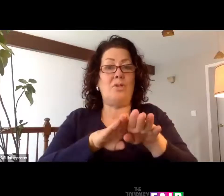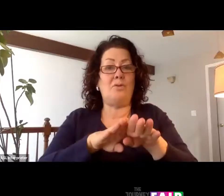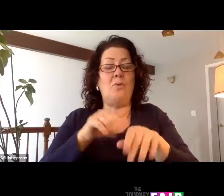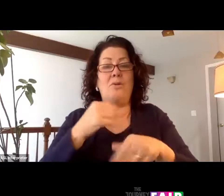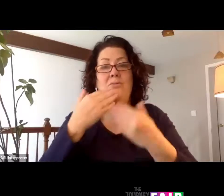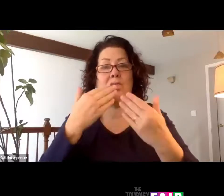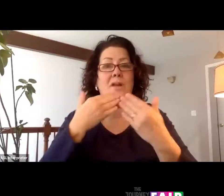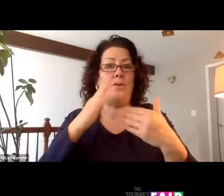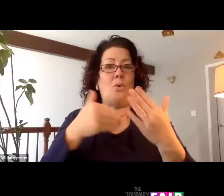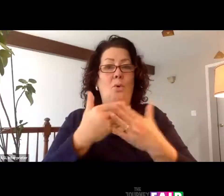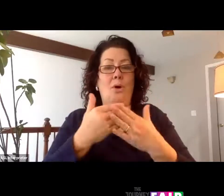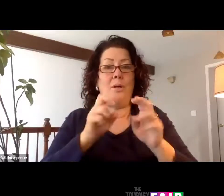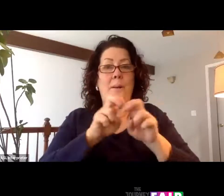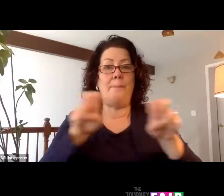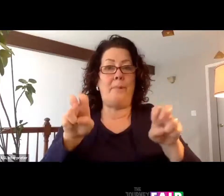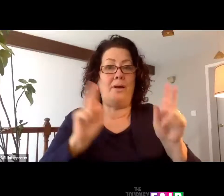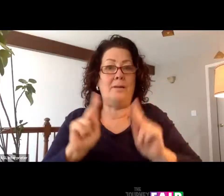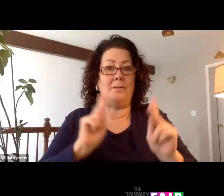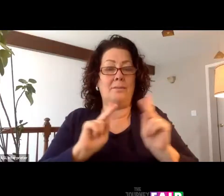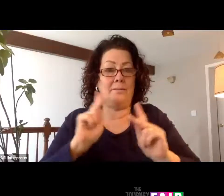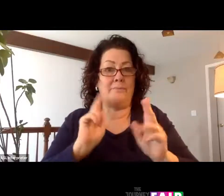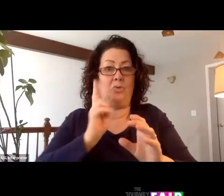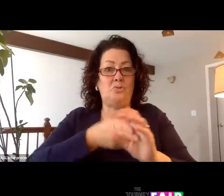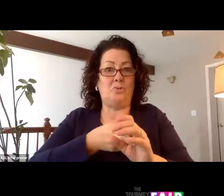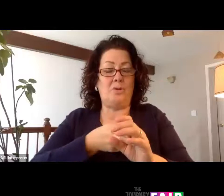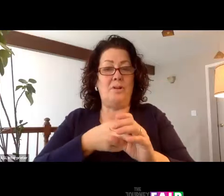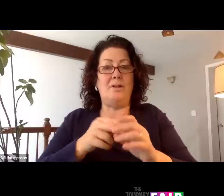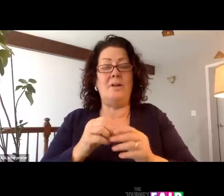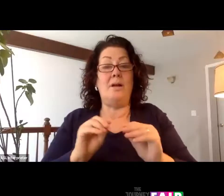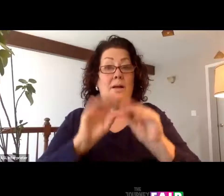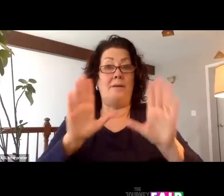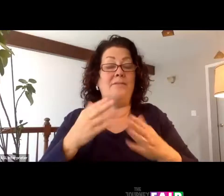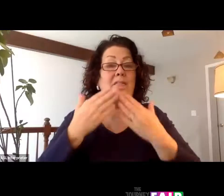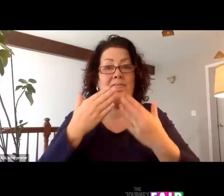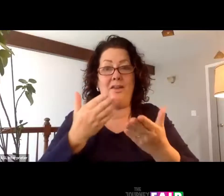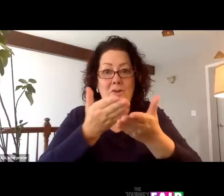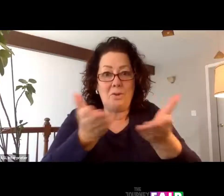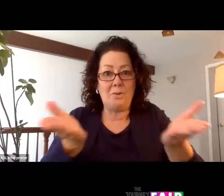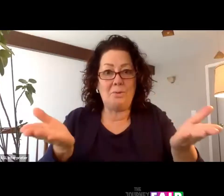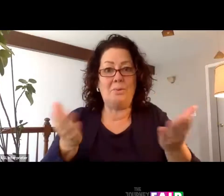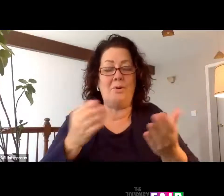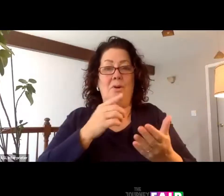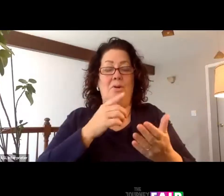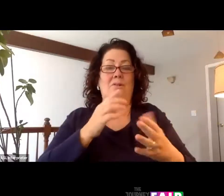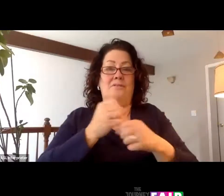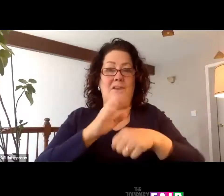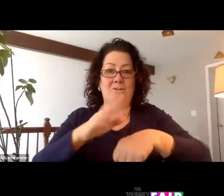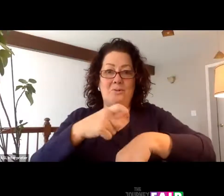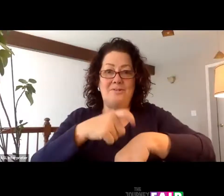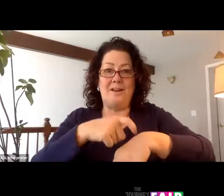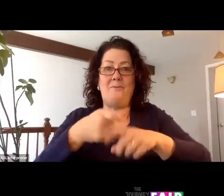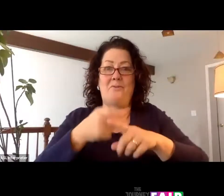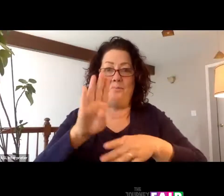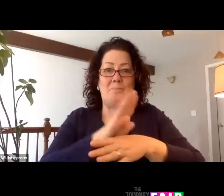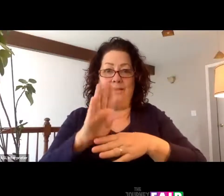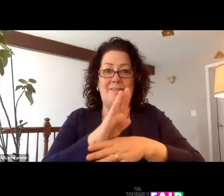all of our panelists for being with us here today. And obviously thank all of you who have taken time out of your busy day